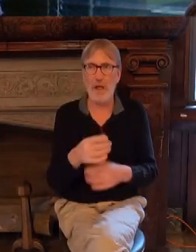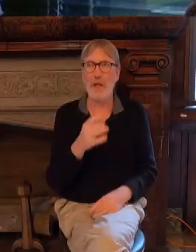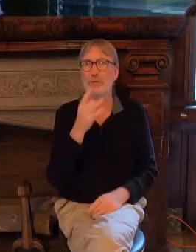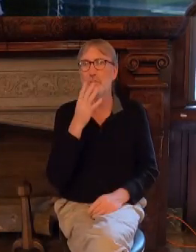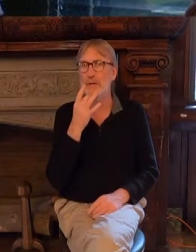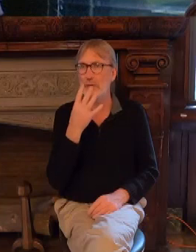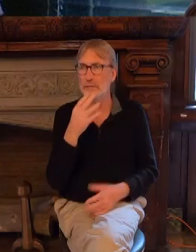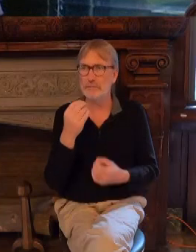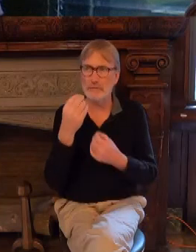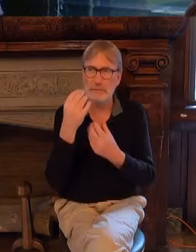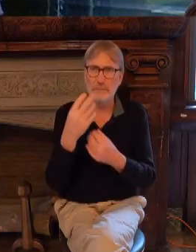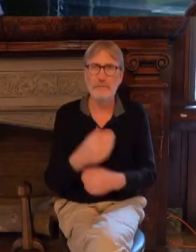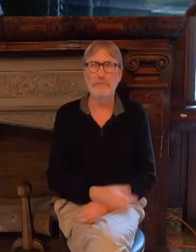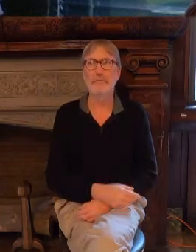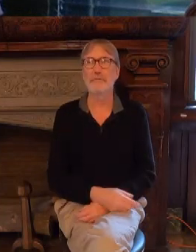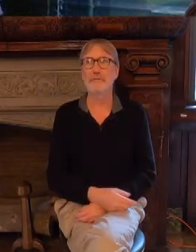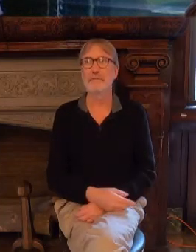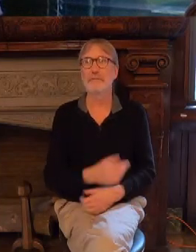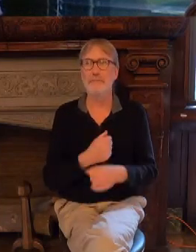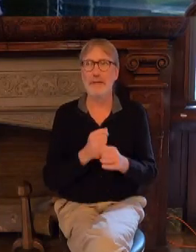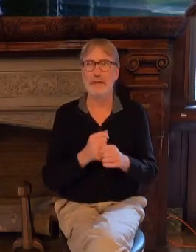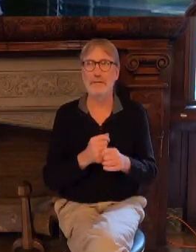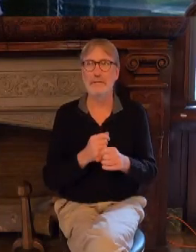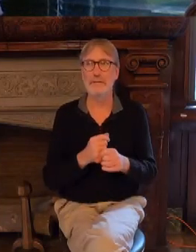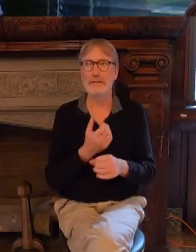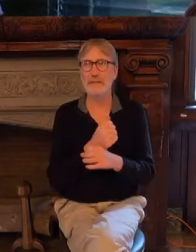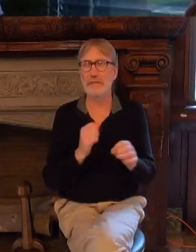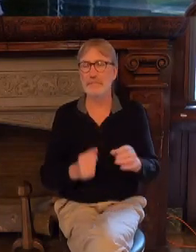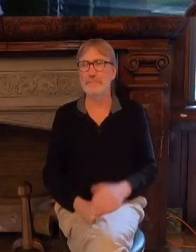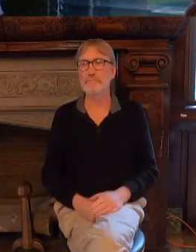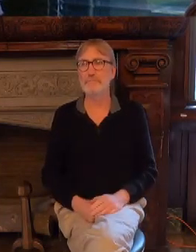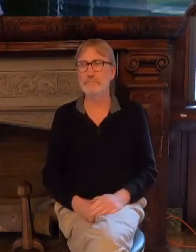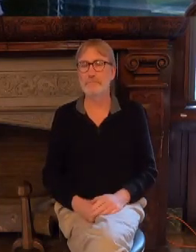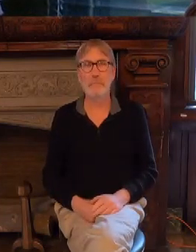whatever we can do to make the street safe and basically narrow it.